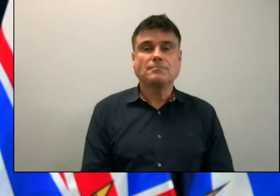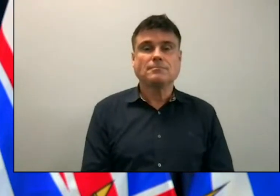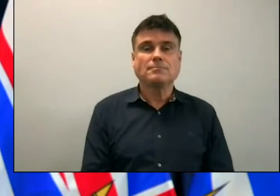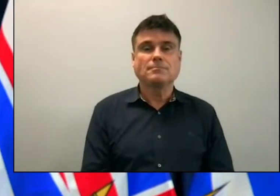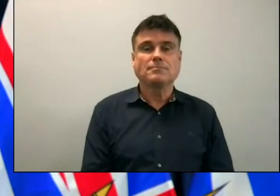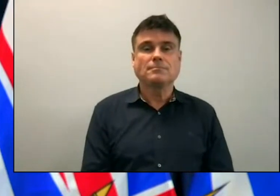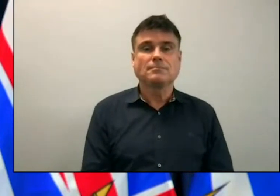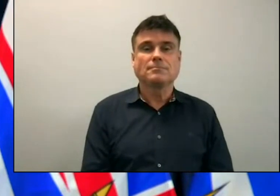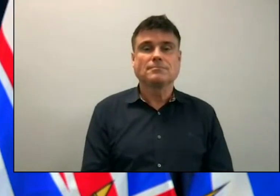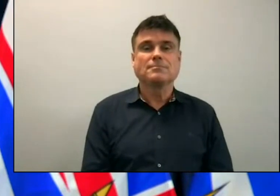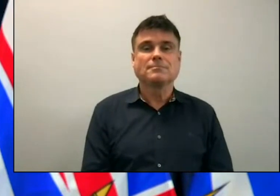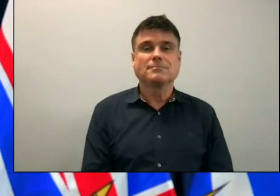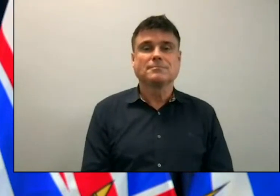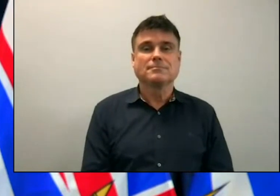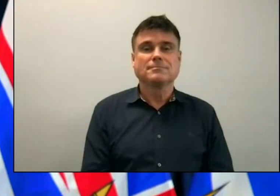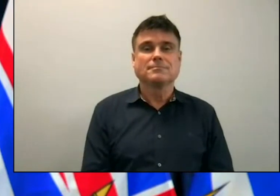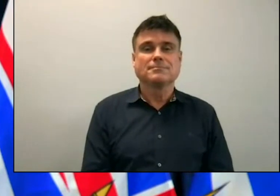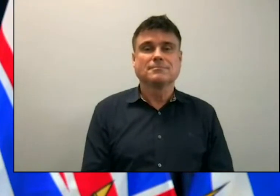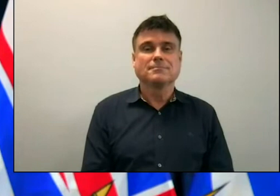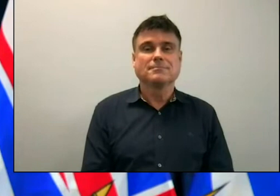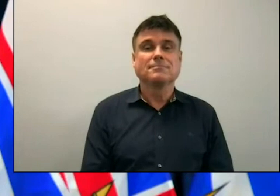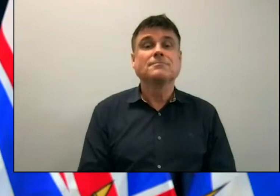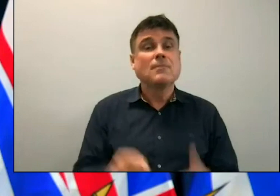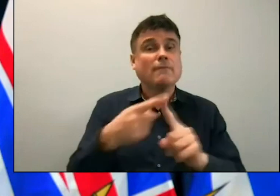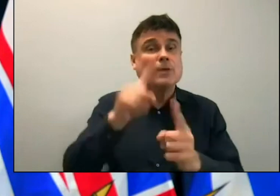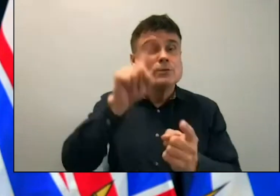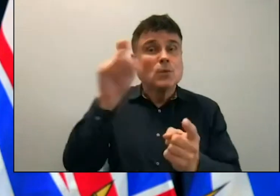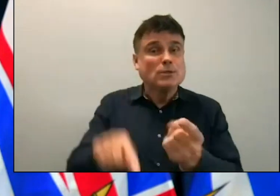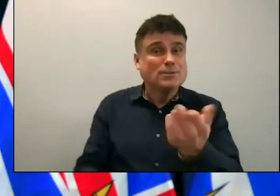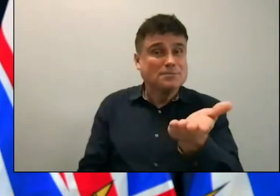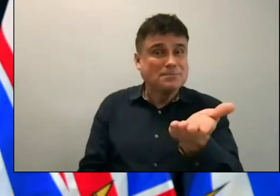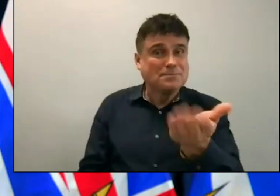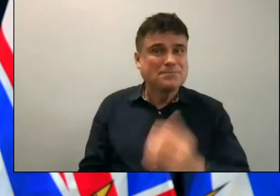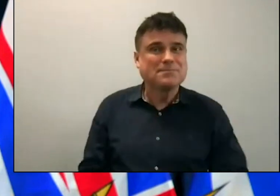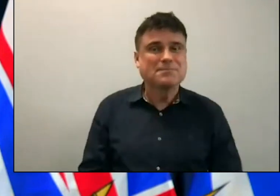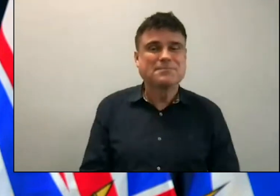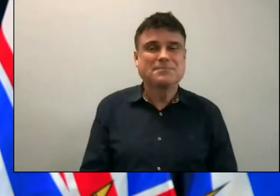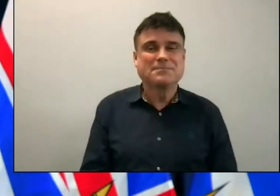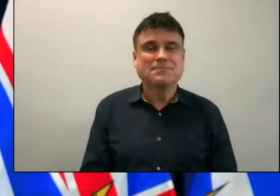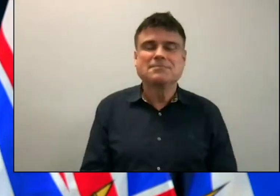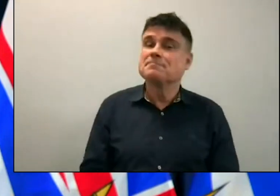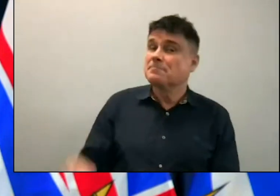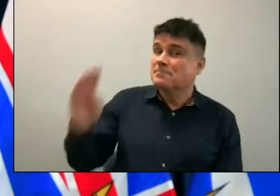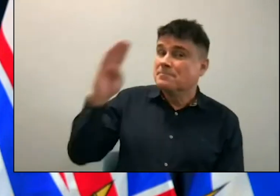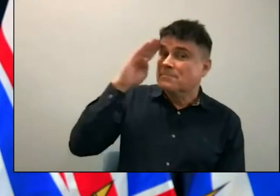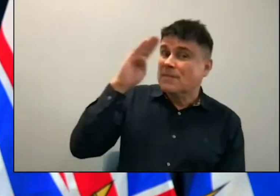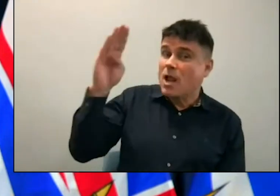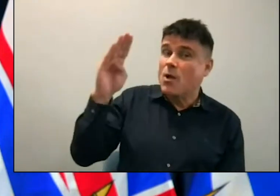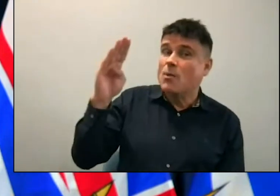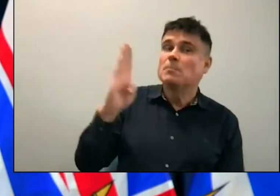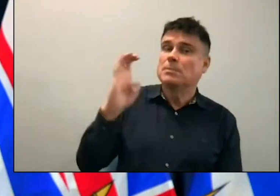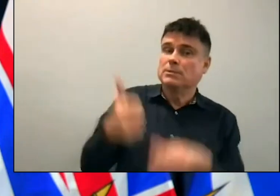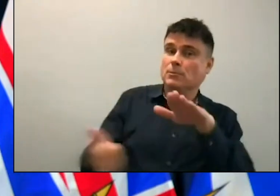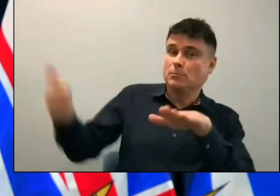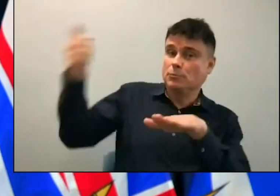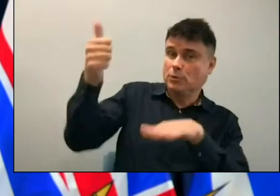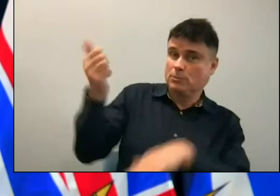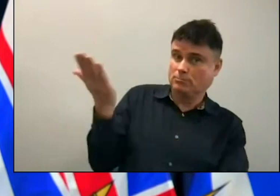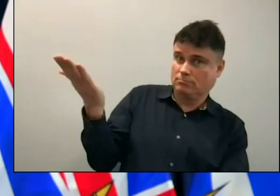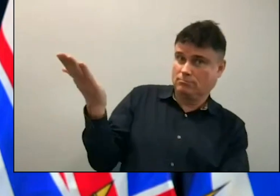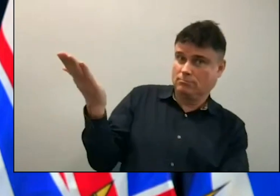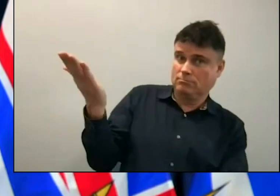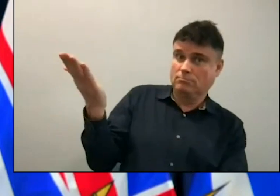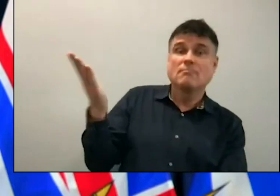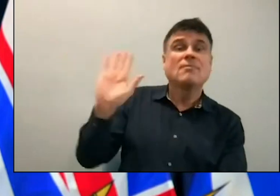We'll start in the room today. Bender Sajan, CTV. I just wanted to pick up on what you were talking about there. With the